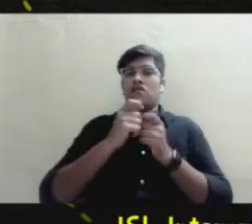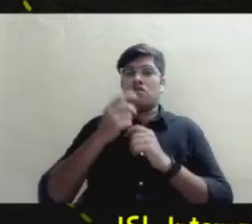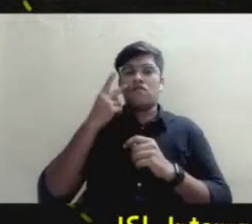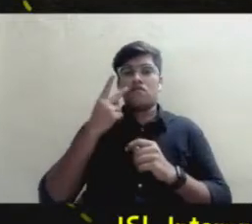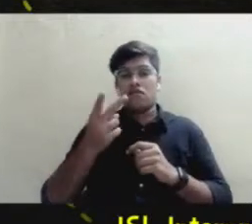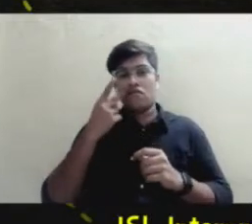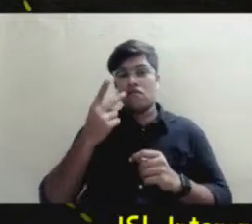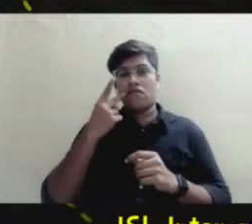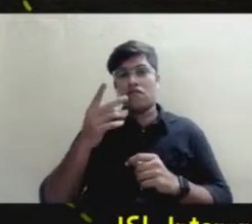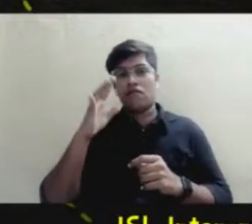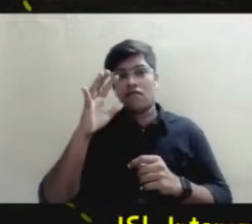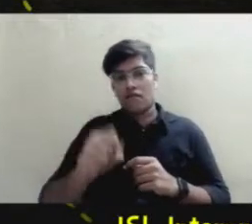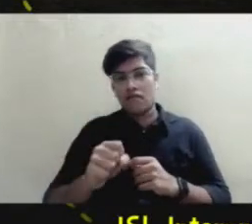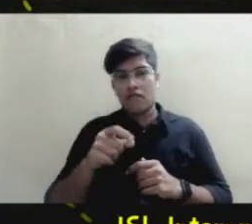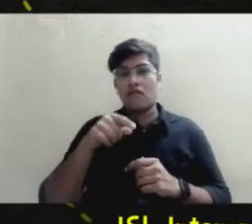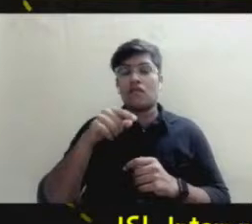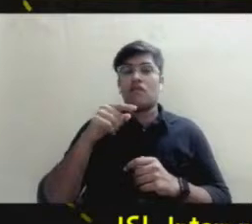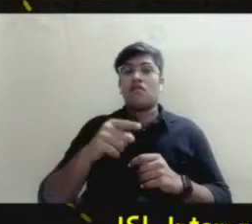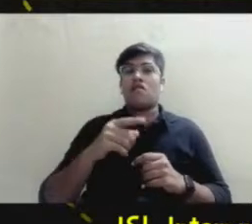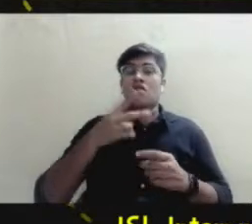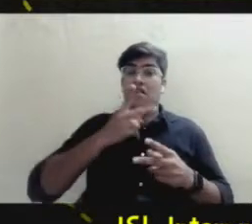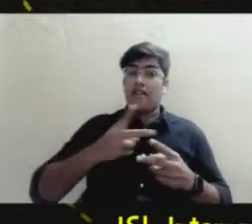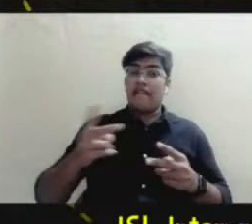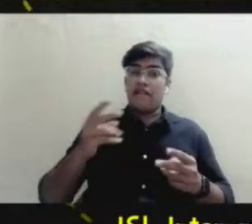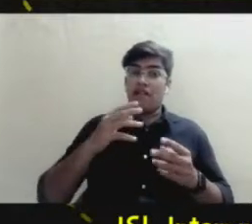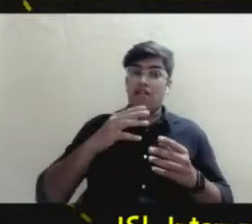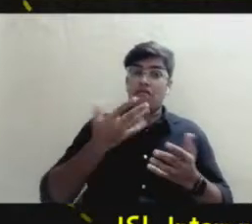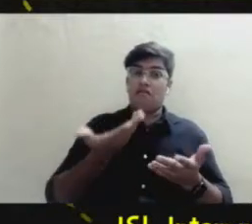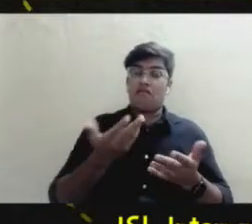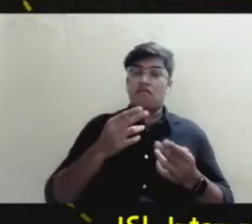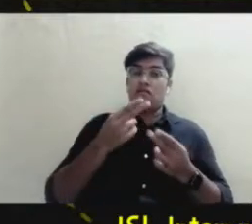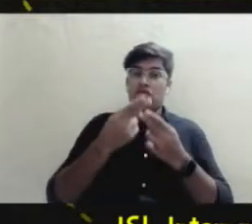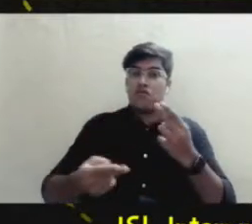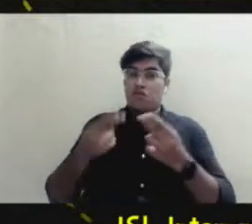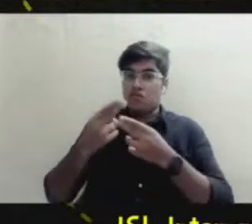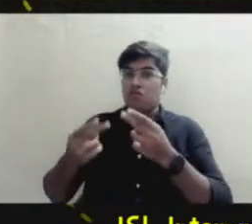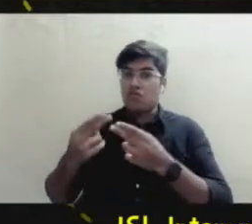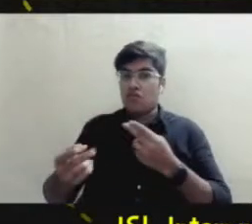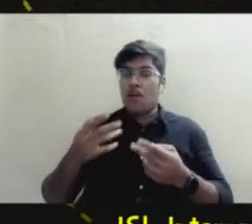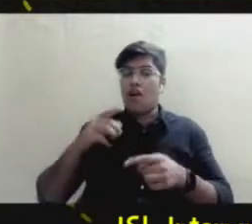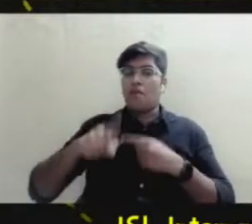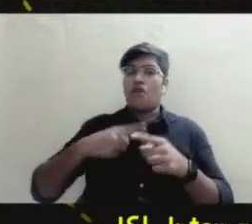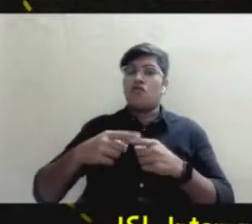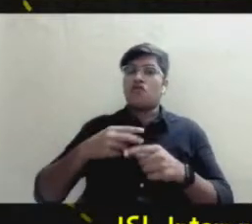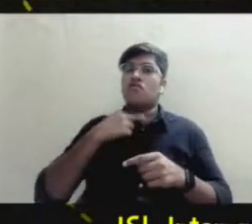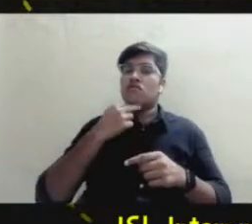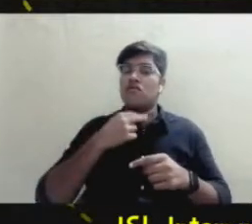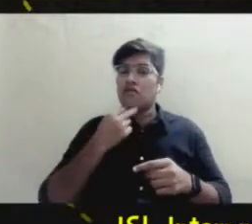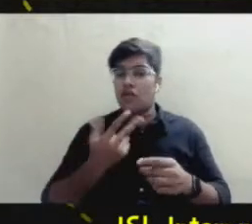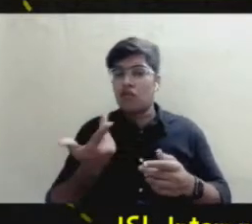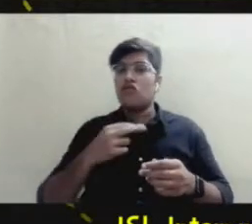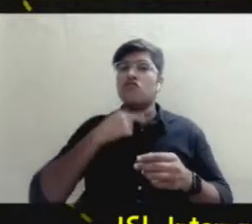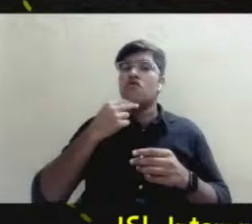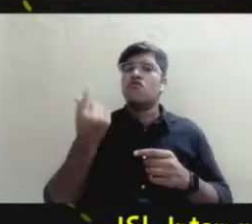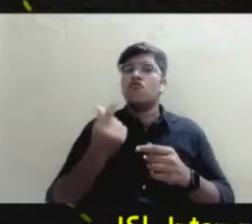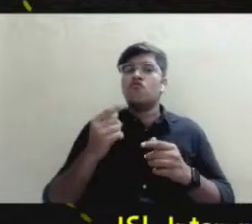of these fabulous aspects of sound and how to use sound